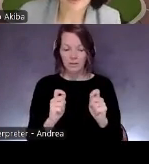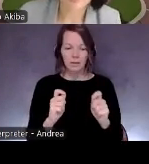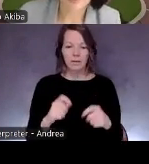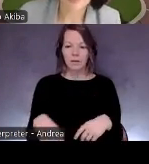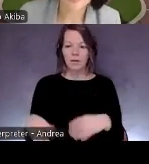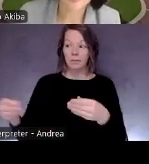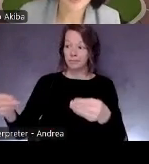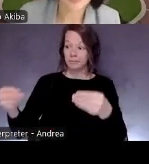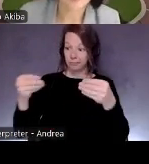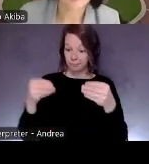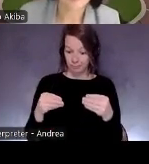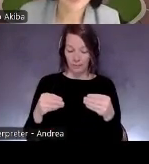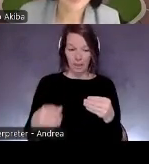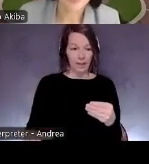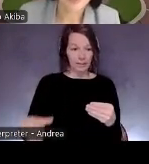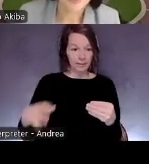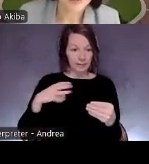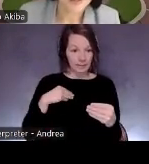a manuscript